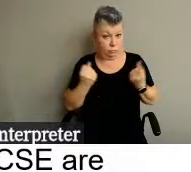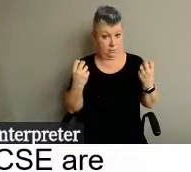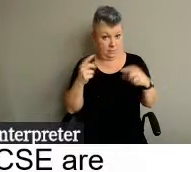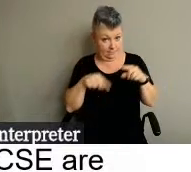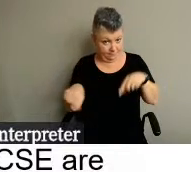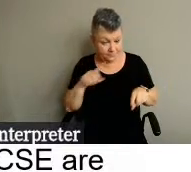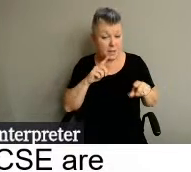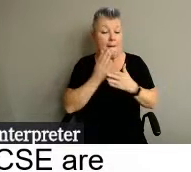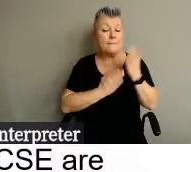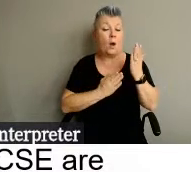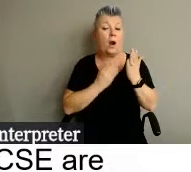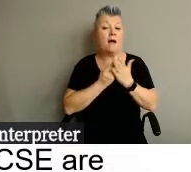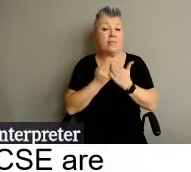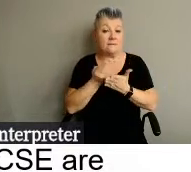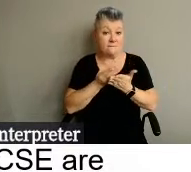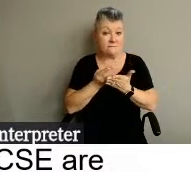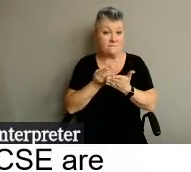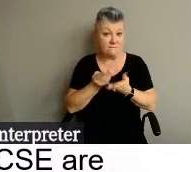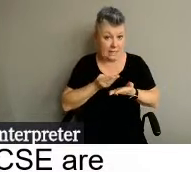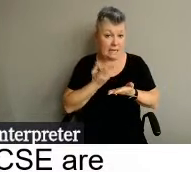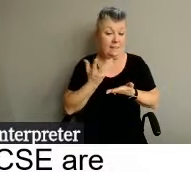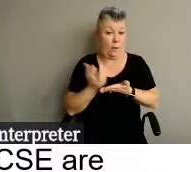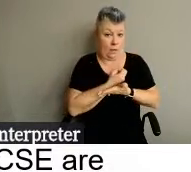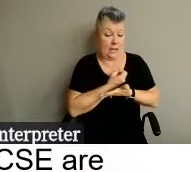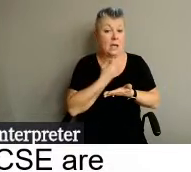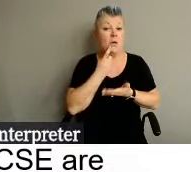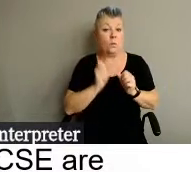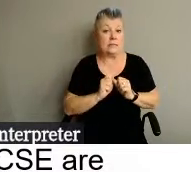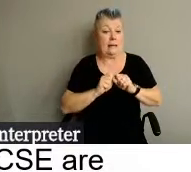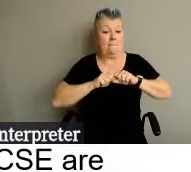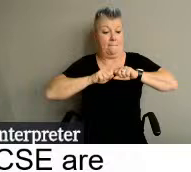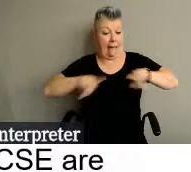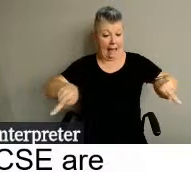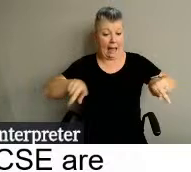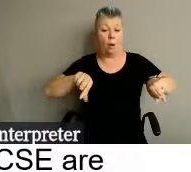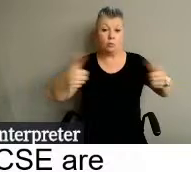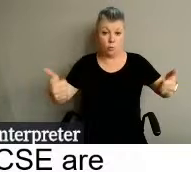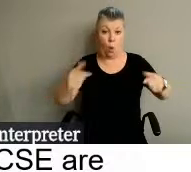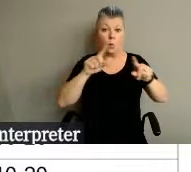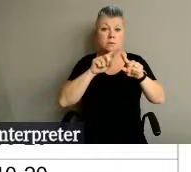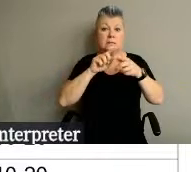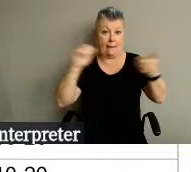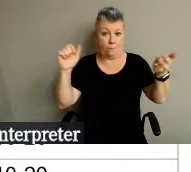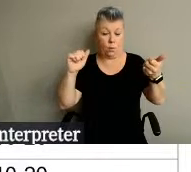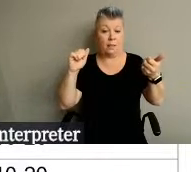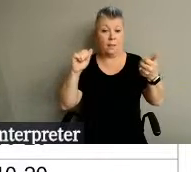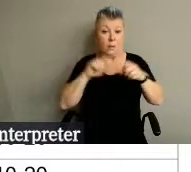that we receive does go back to each of them to support the programs that we have there.